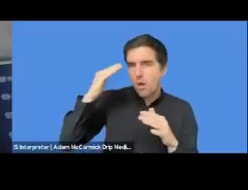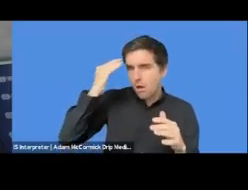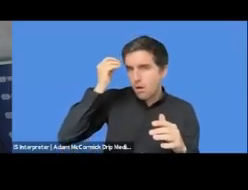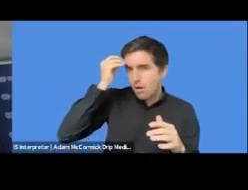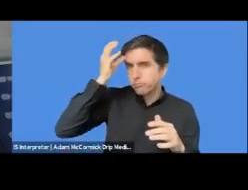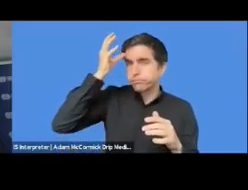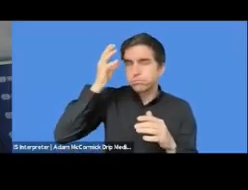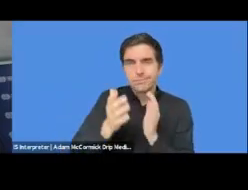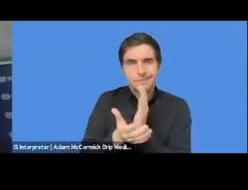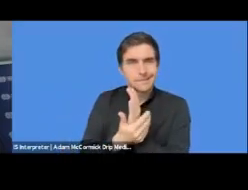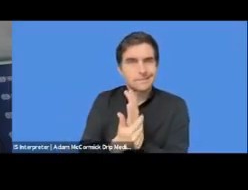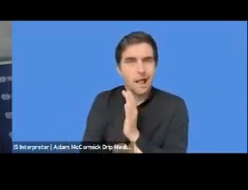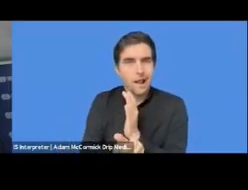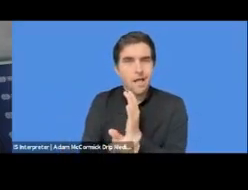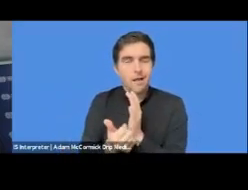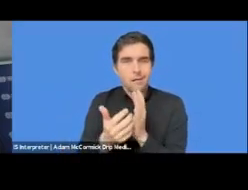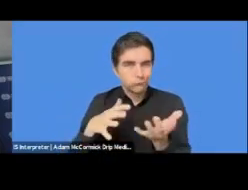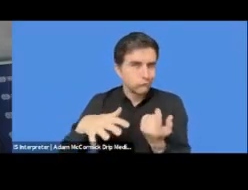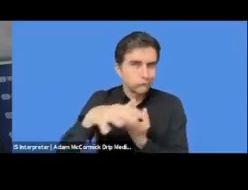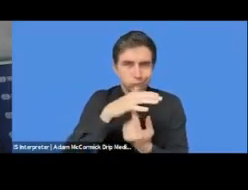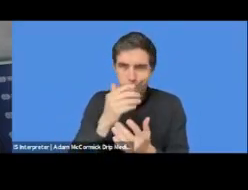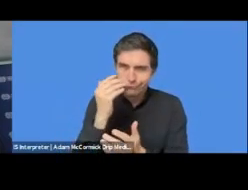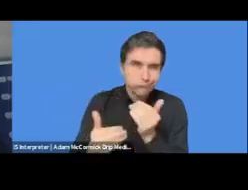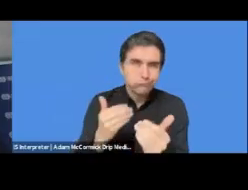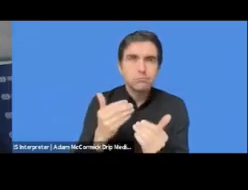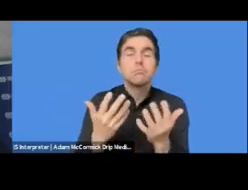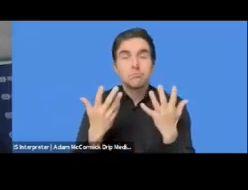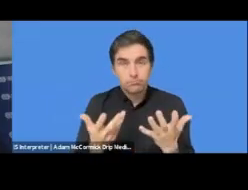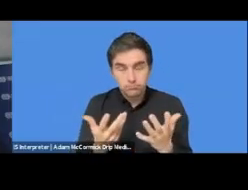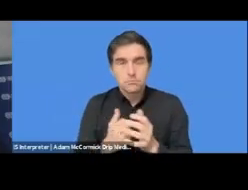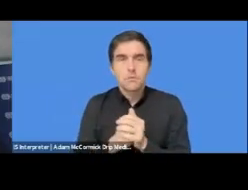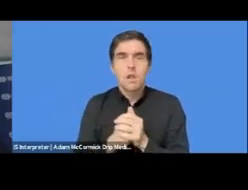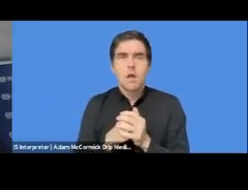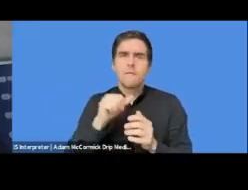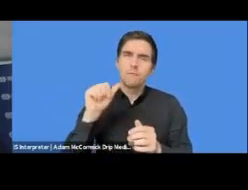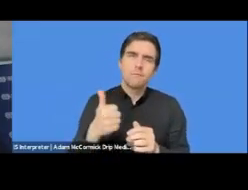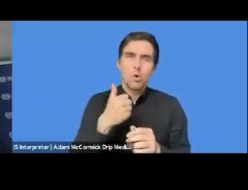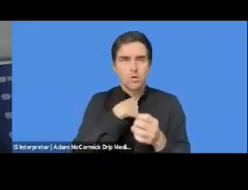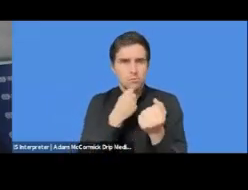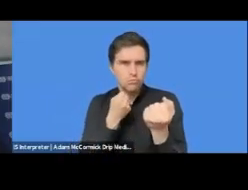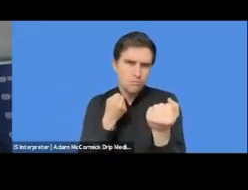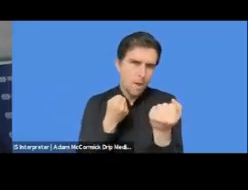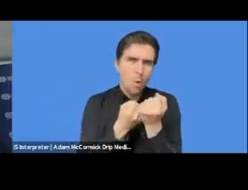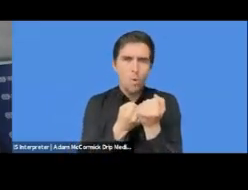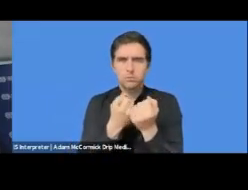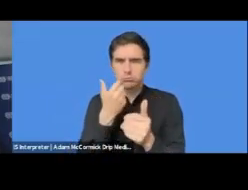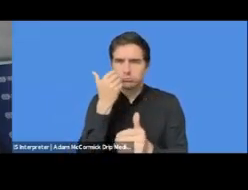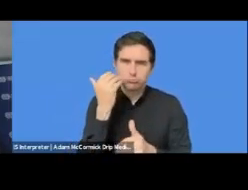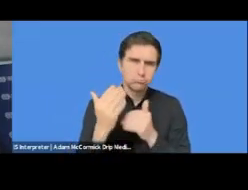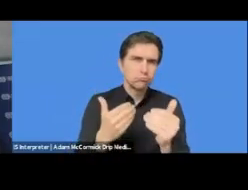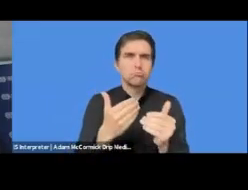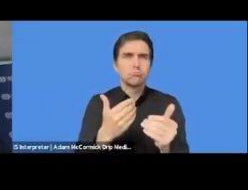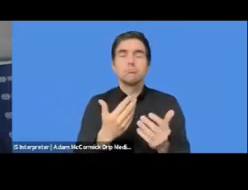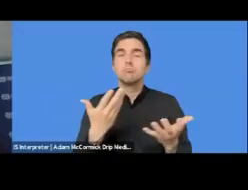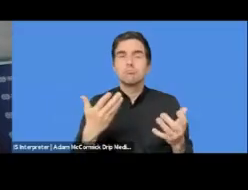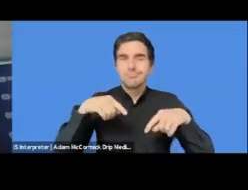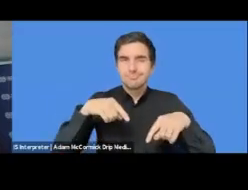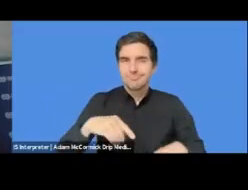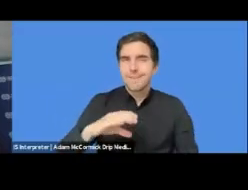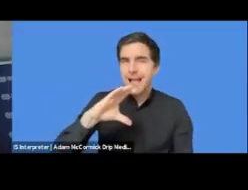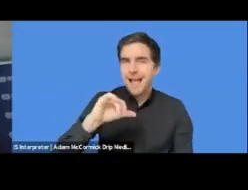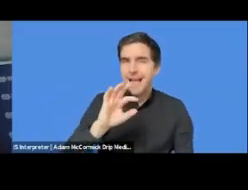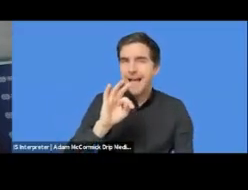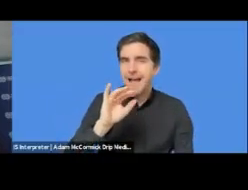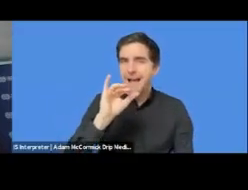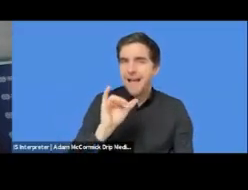protection. So Transform was used as a first step to support the implementation of the